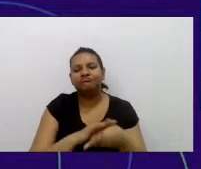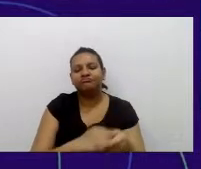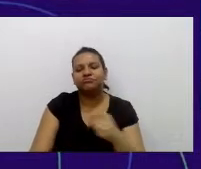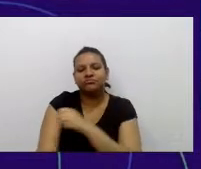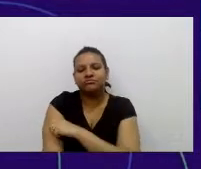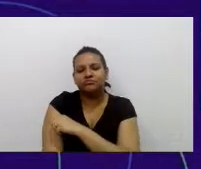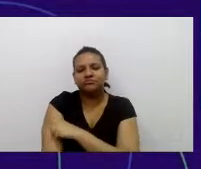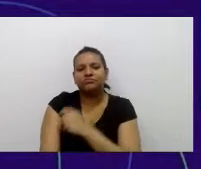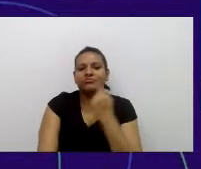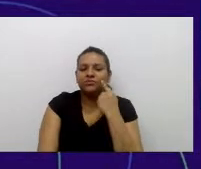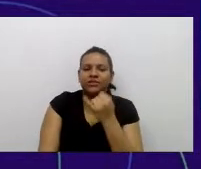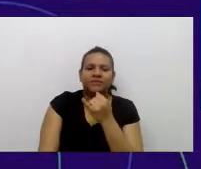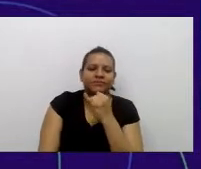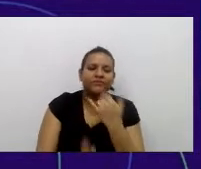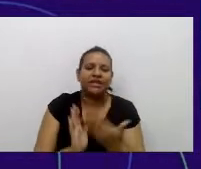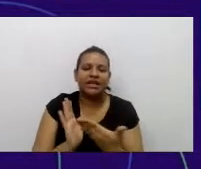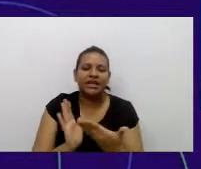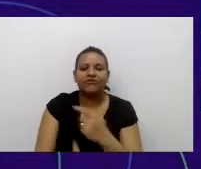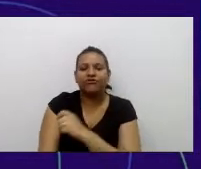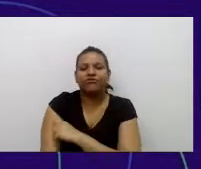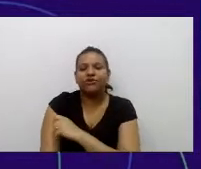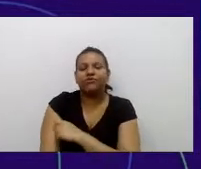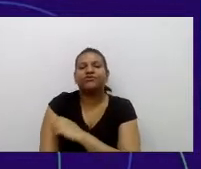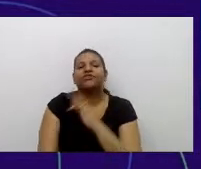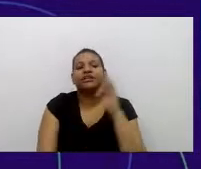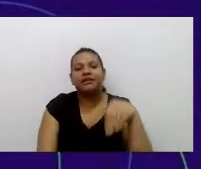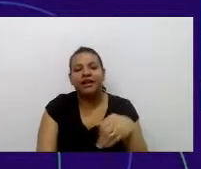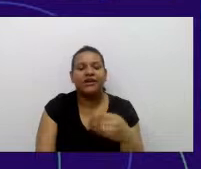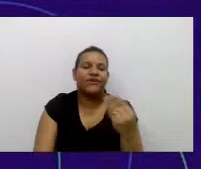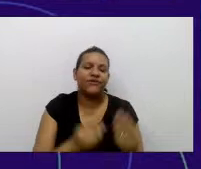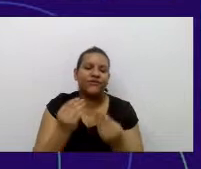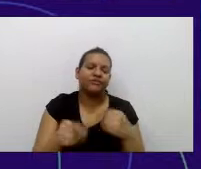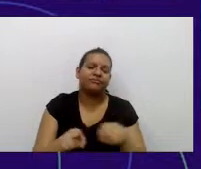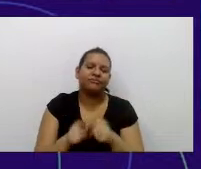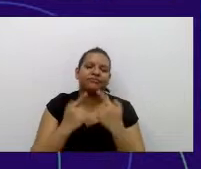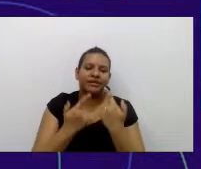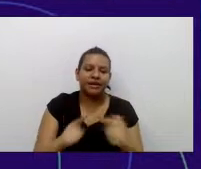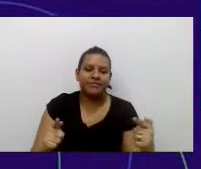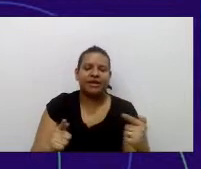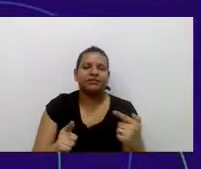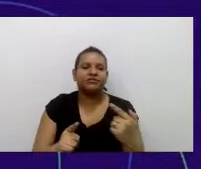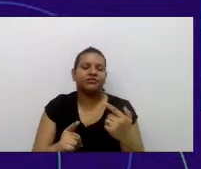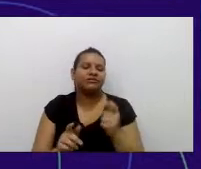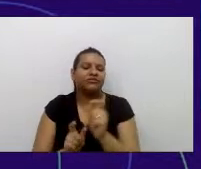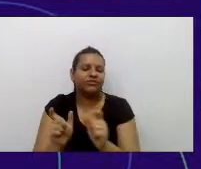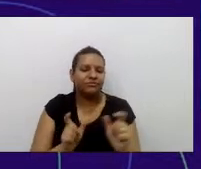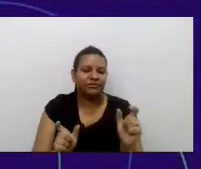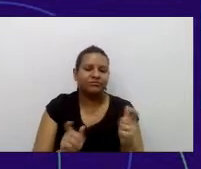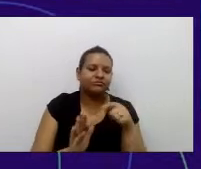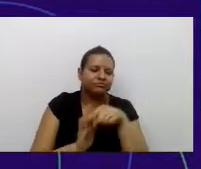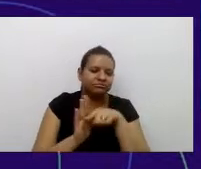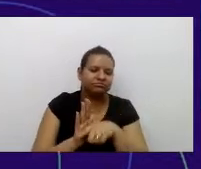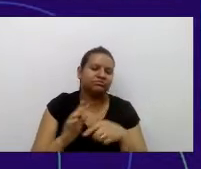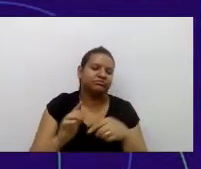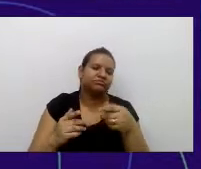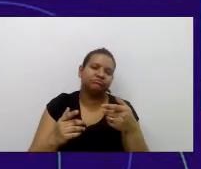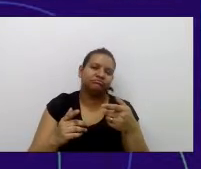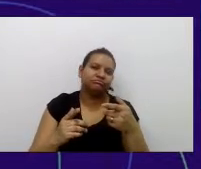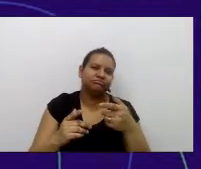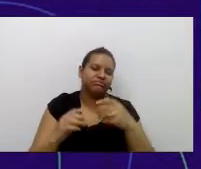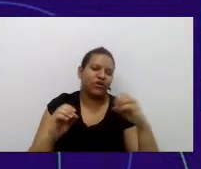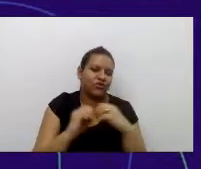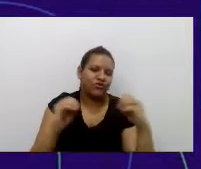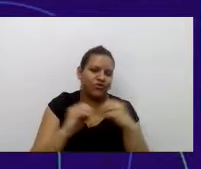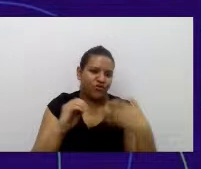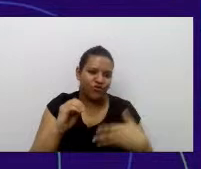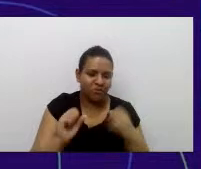vocabulary resources. They might do a search, like a Google search, for example. But this is really showing them that whatever they might be, if they have